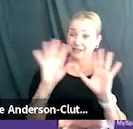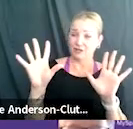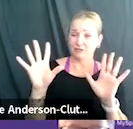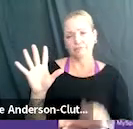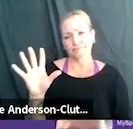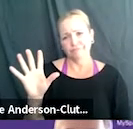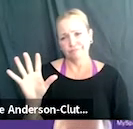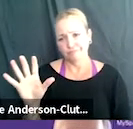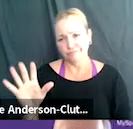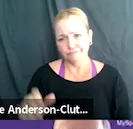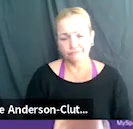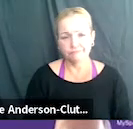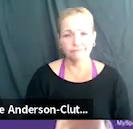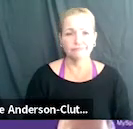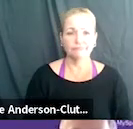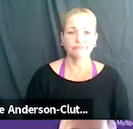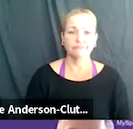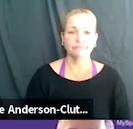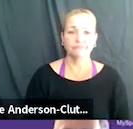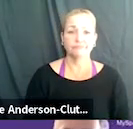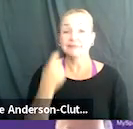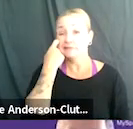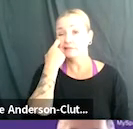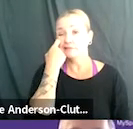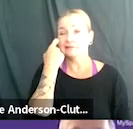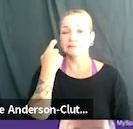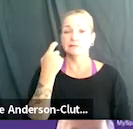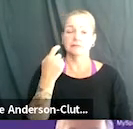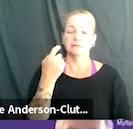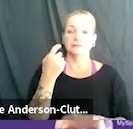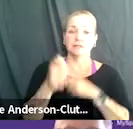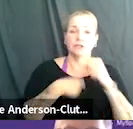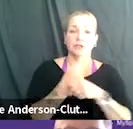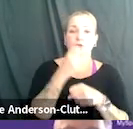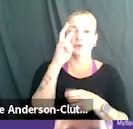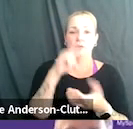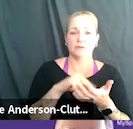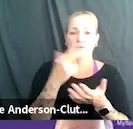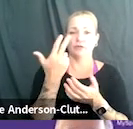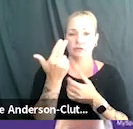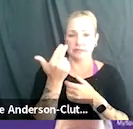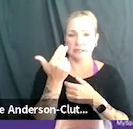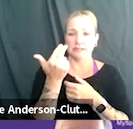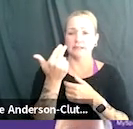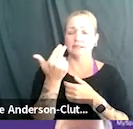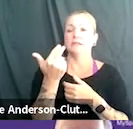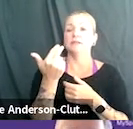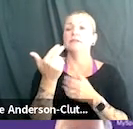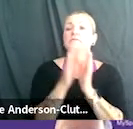So most recently, when DSM-5 came out in 2013, and it's now called autism spectrum disorder,